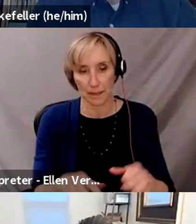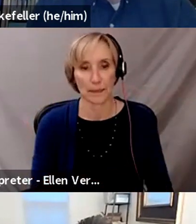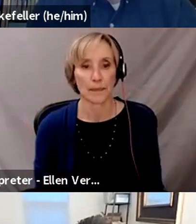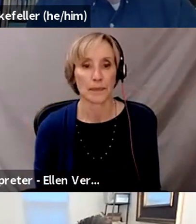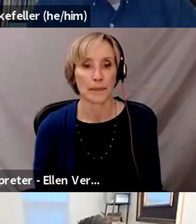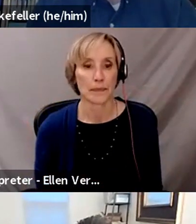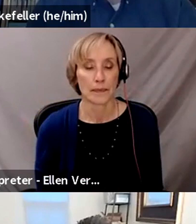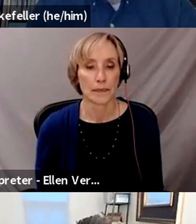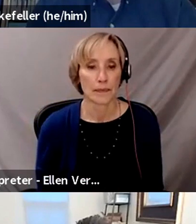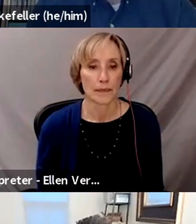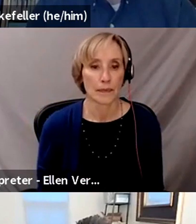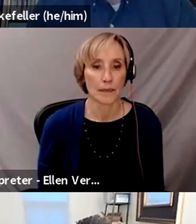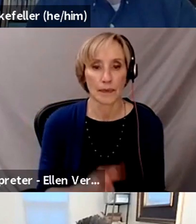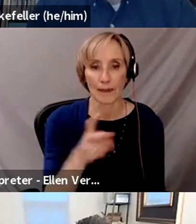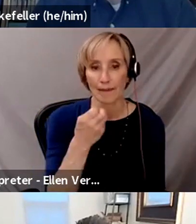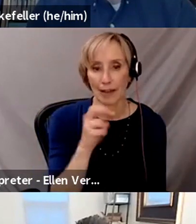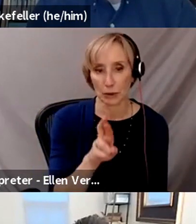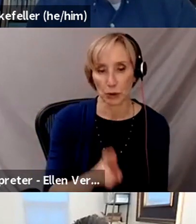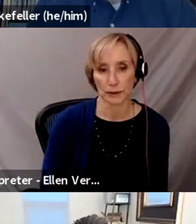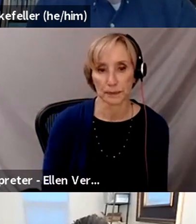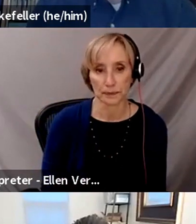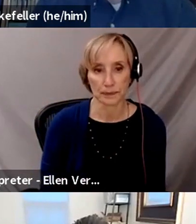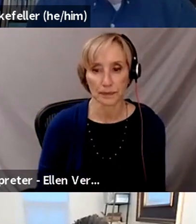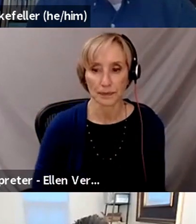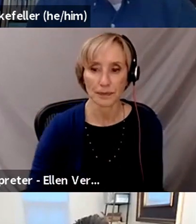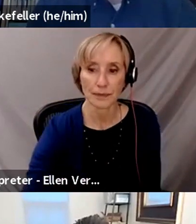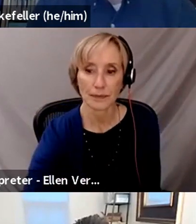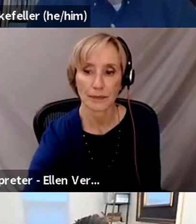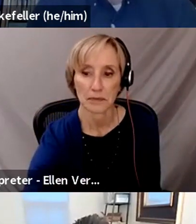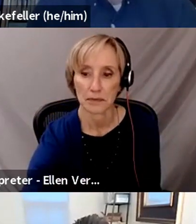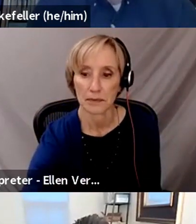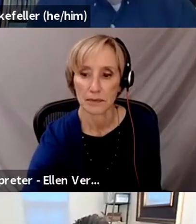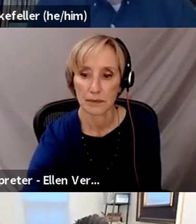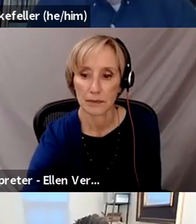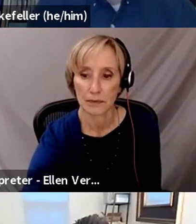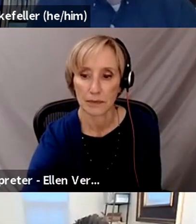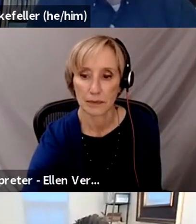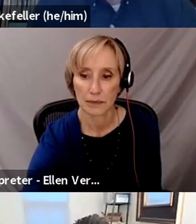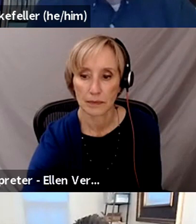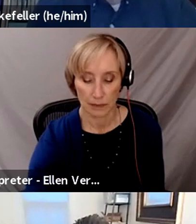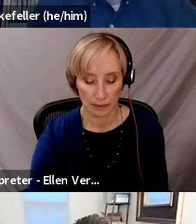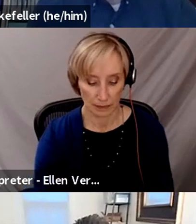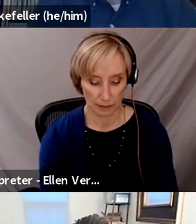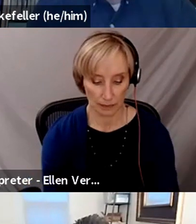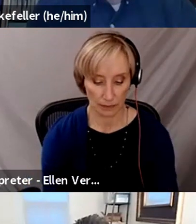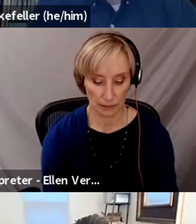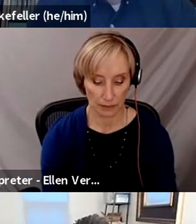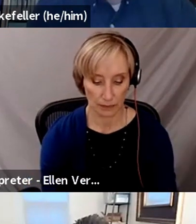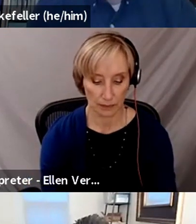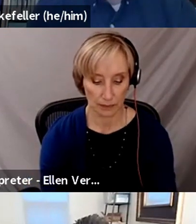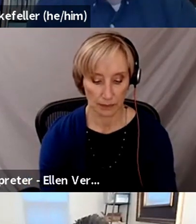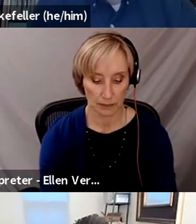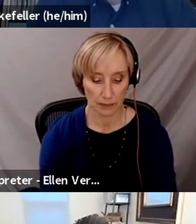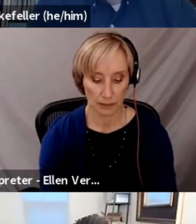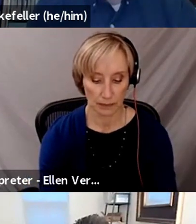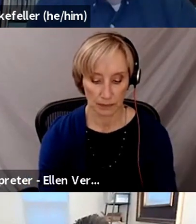So I think it often, it's a lot of an explanation. So like for me